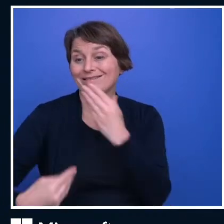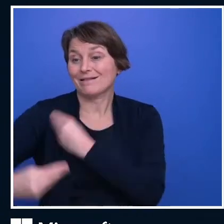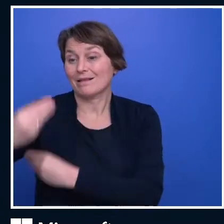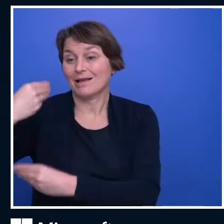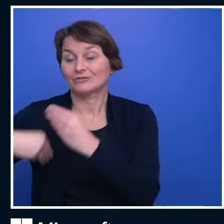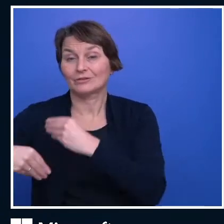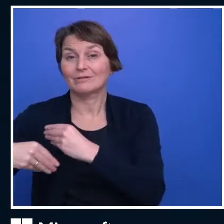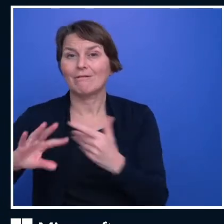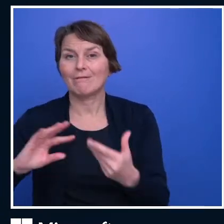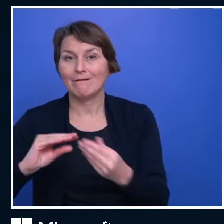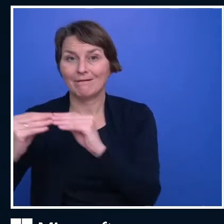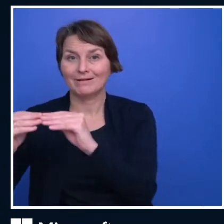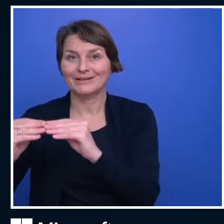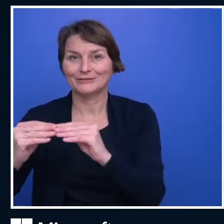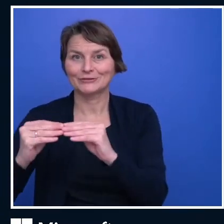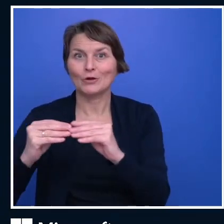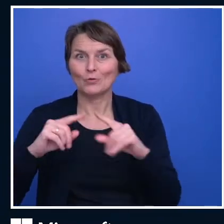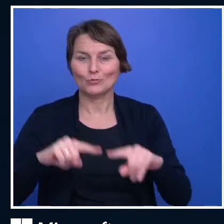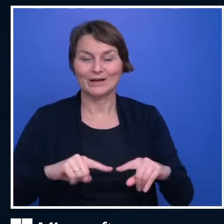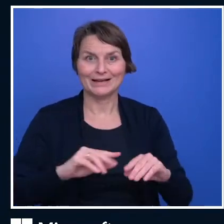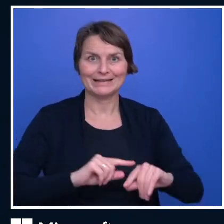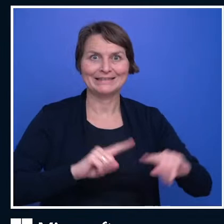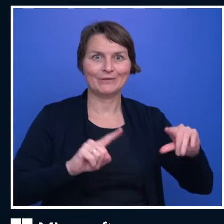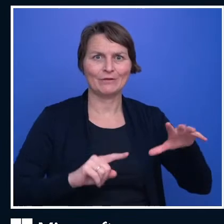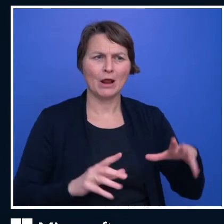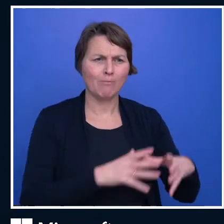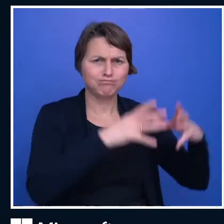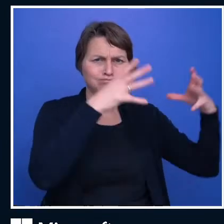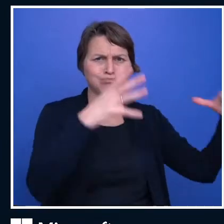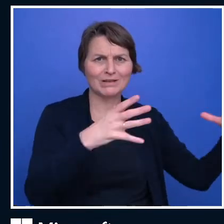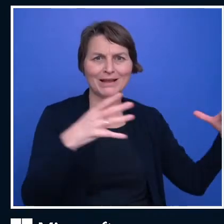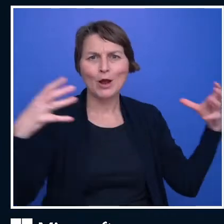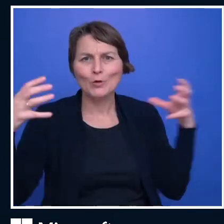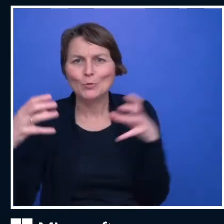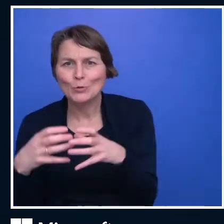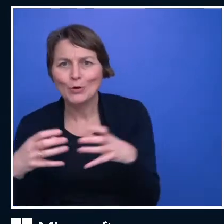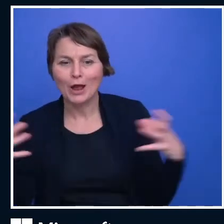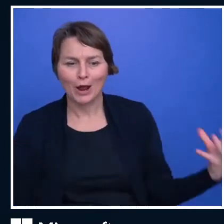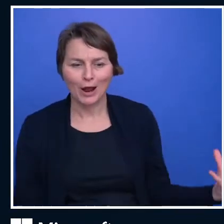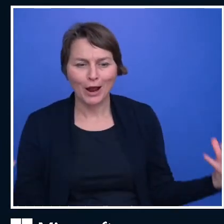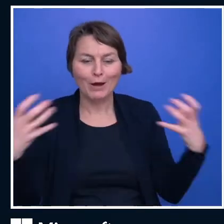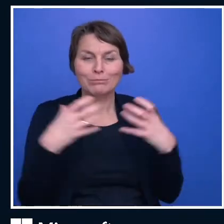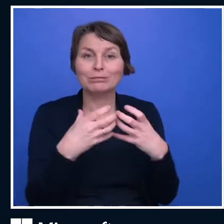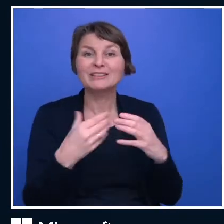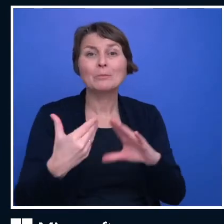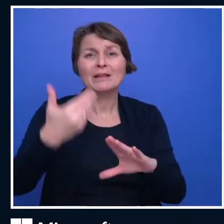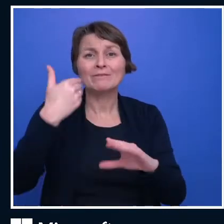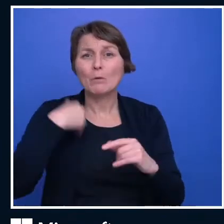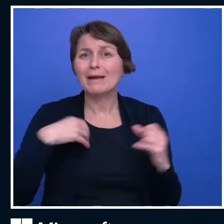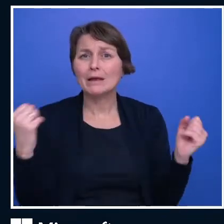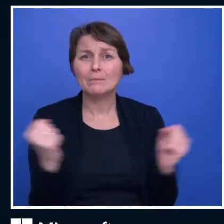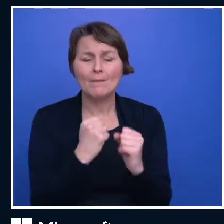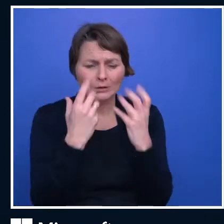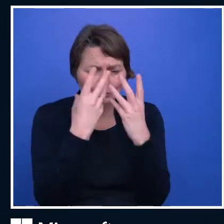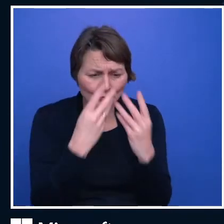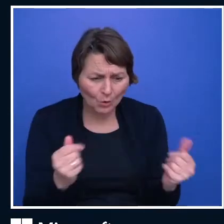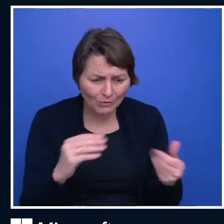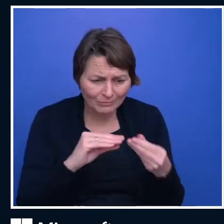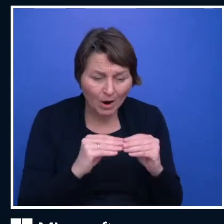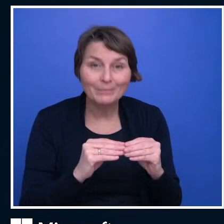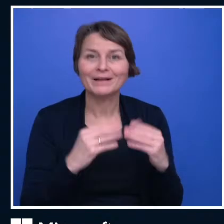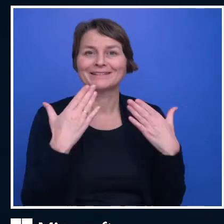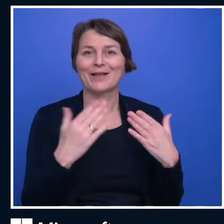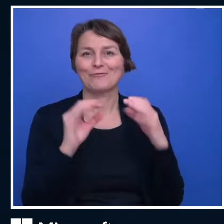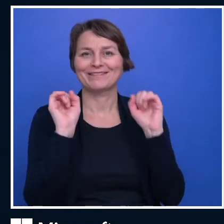computers can achieve. You're able to solve the problems which are unsolvable by computers these days. And there are multiple